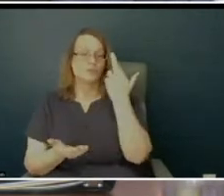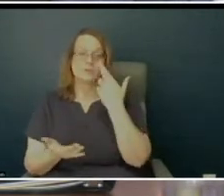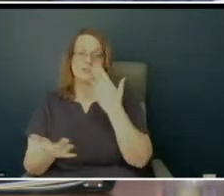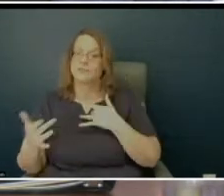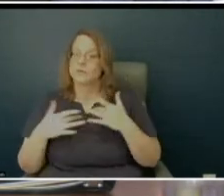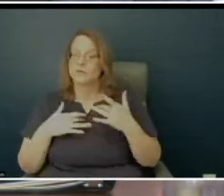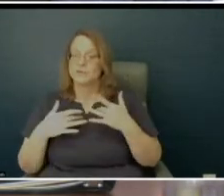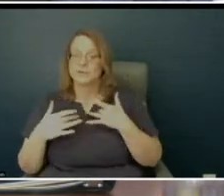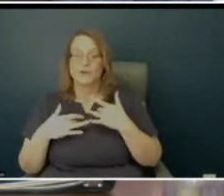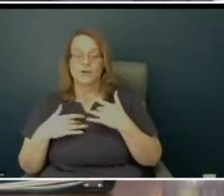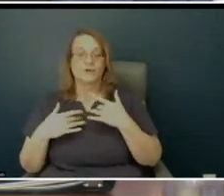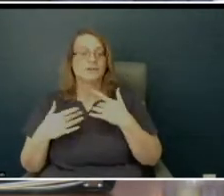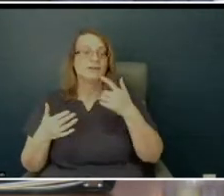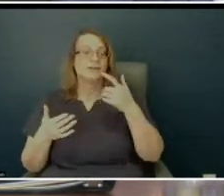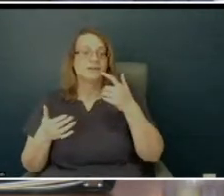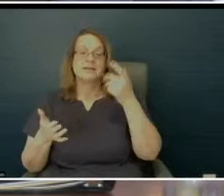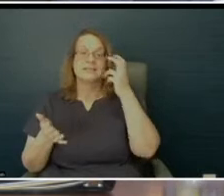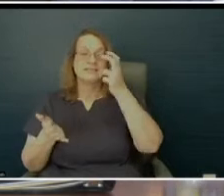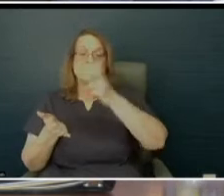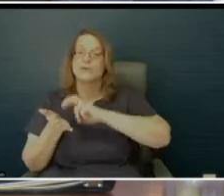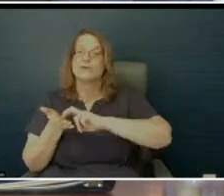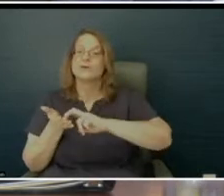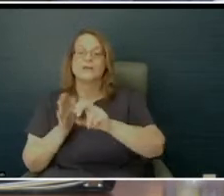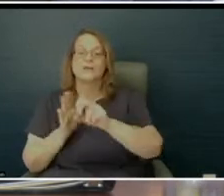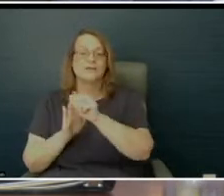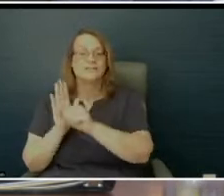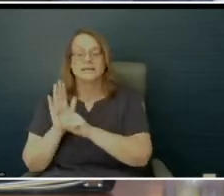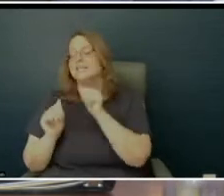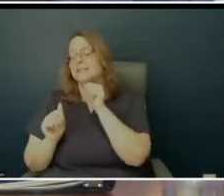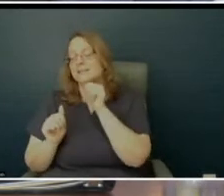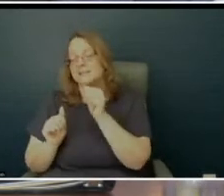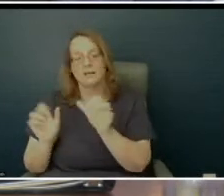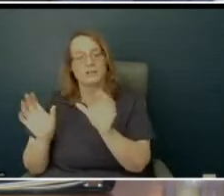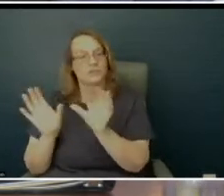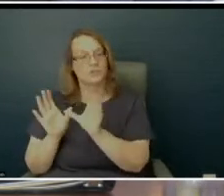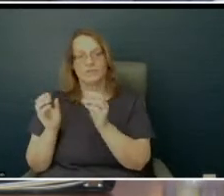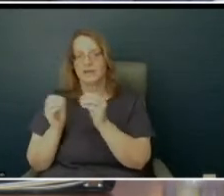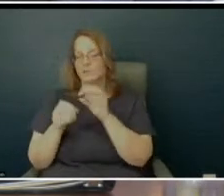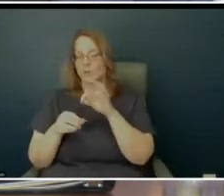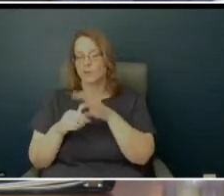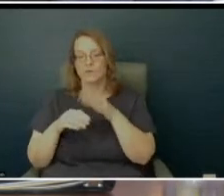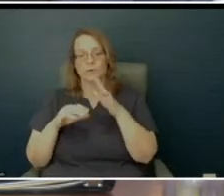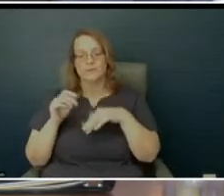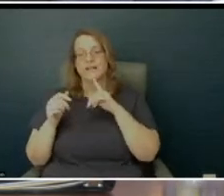not certified more votes than were actually cast. The difference between the